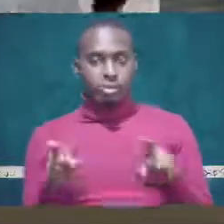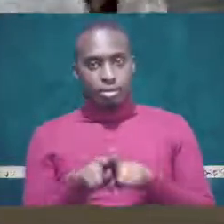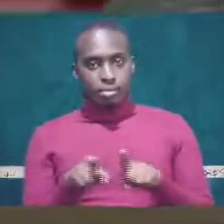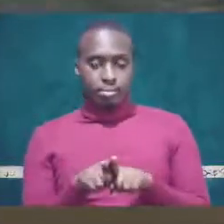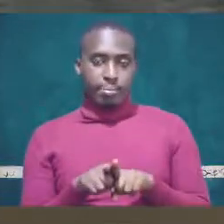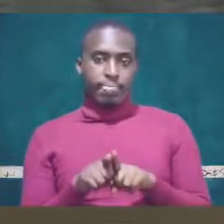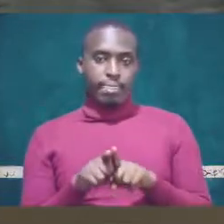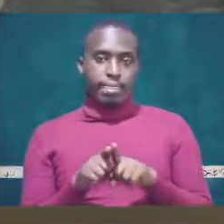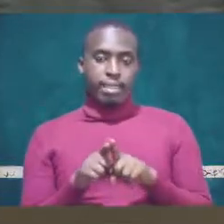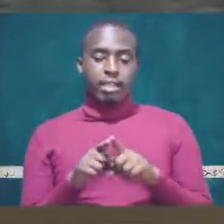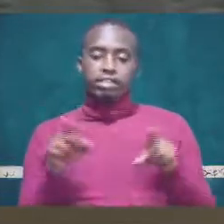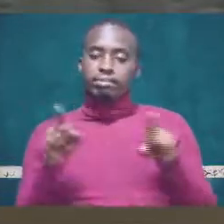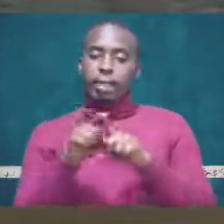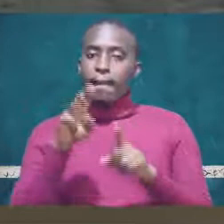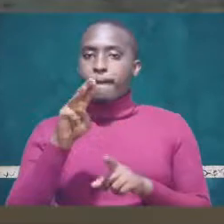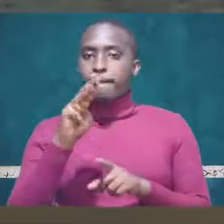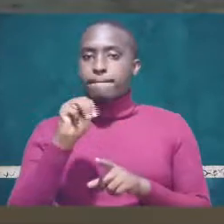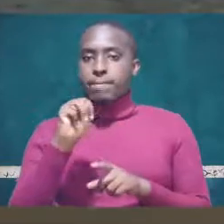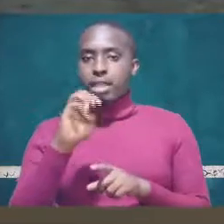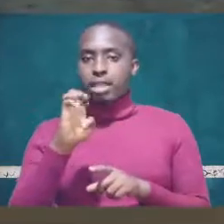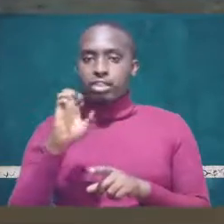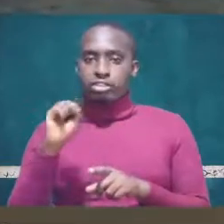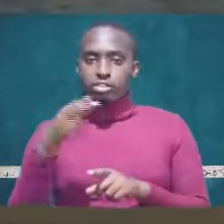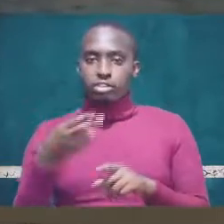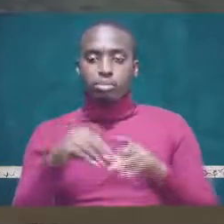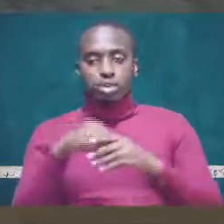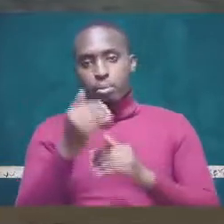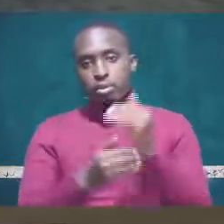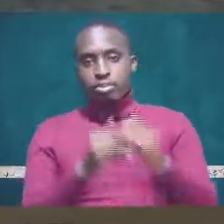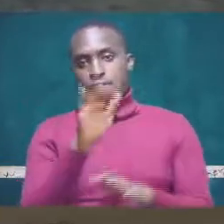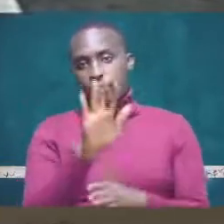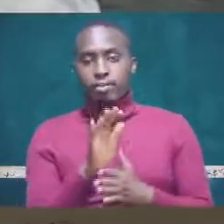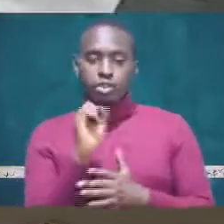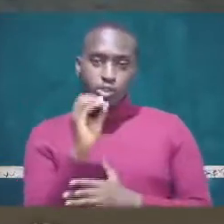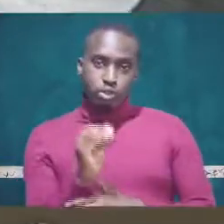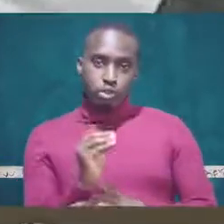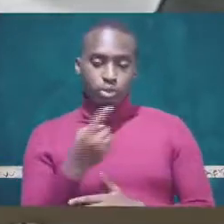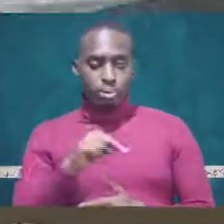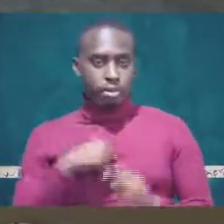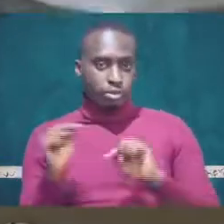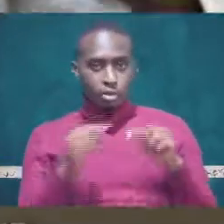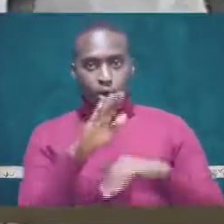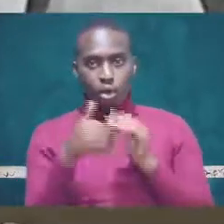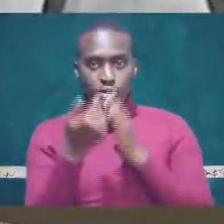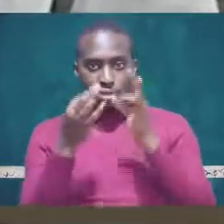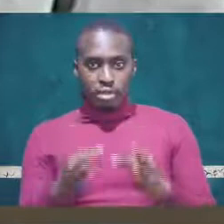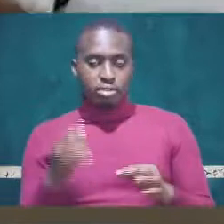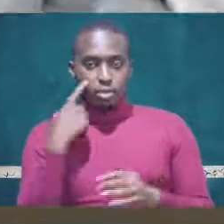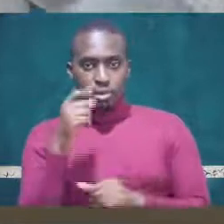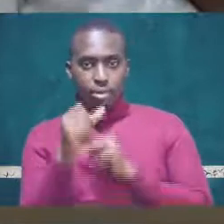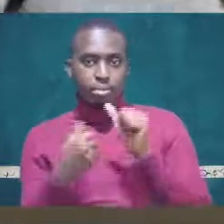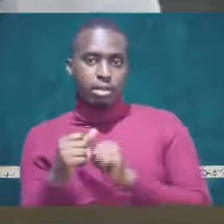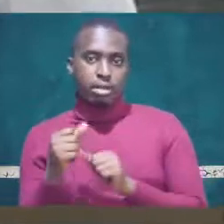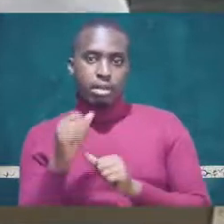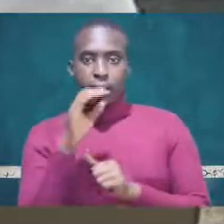clotting mesh, and now the blood is going to clot in that process. So we discussed all those things concerning about